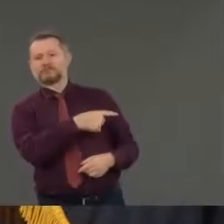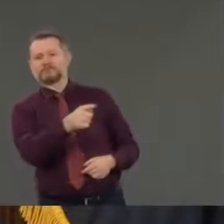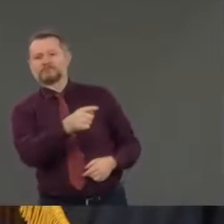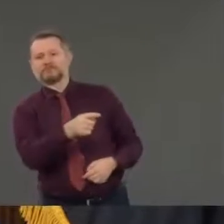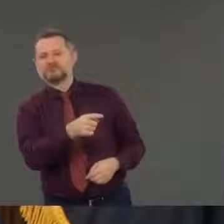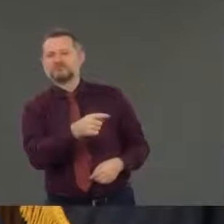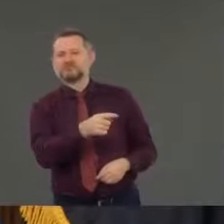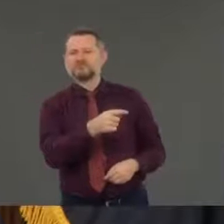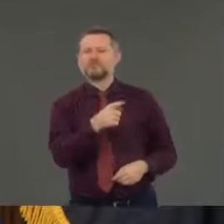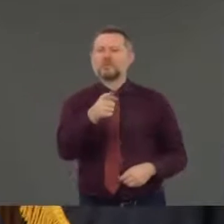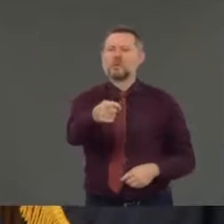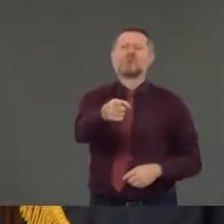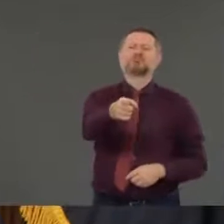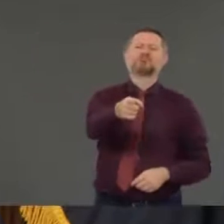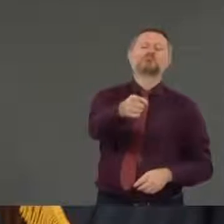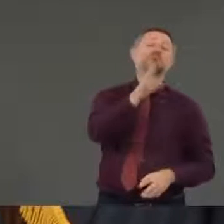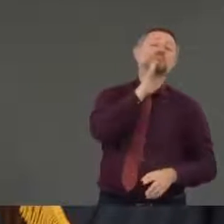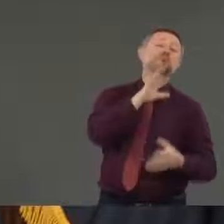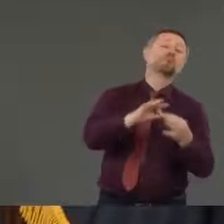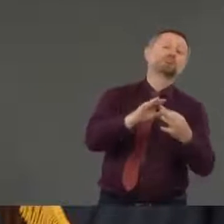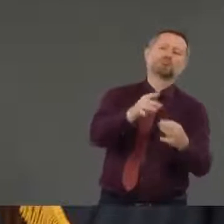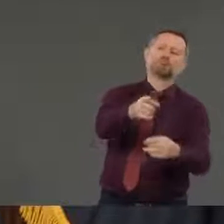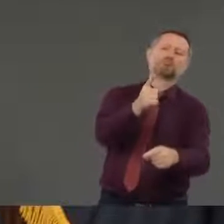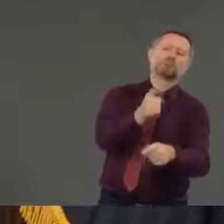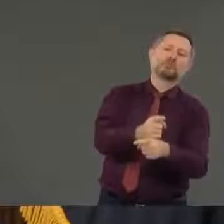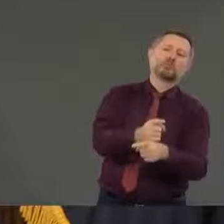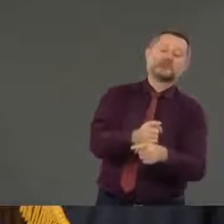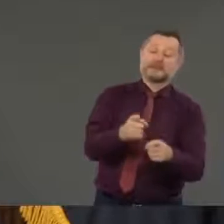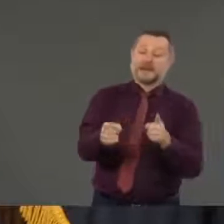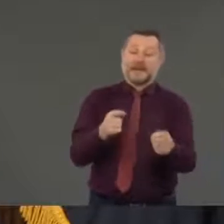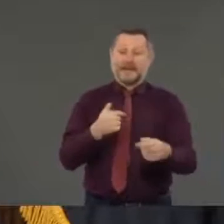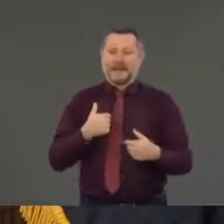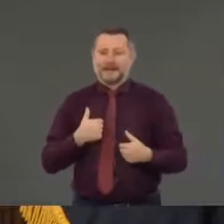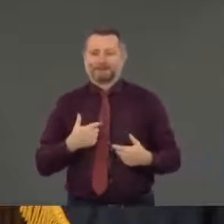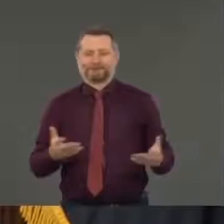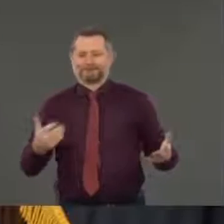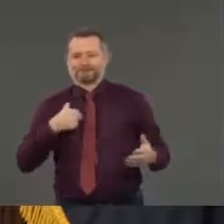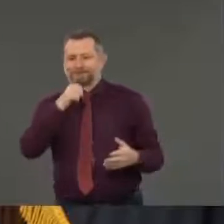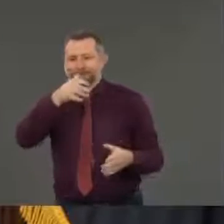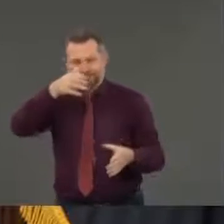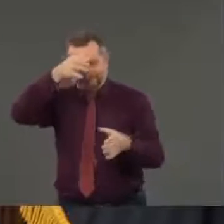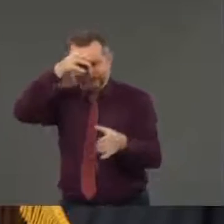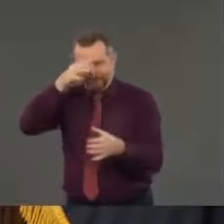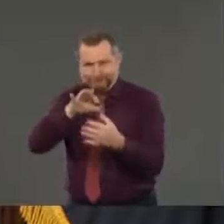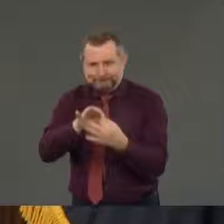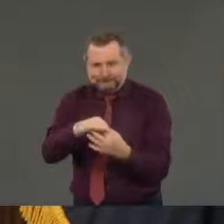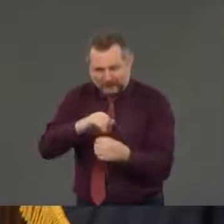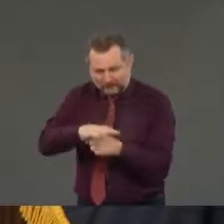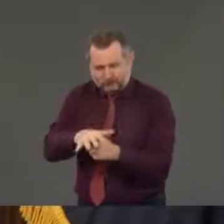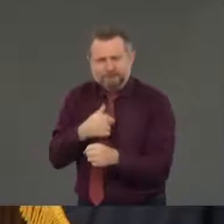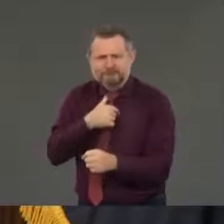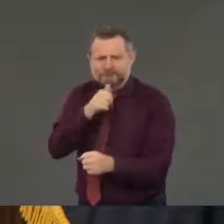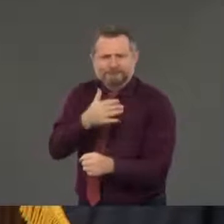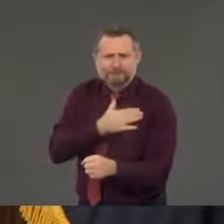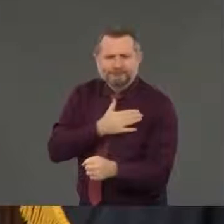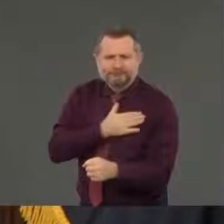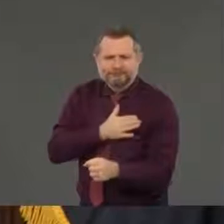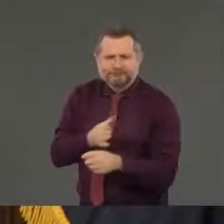You're right, basically, on both. We don't know a lot about this COVID virus, and the facts keep changing the more we